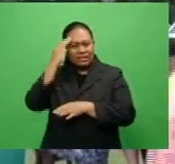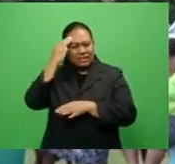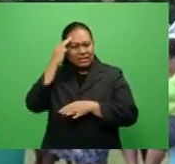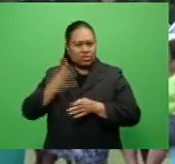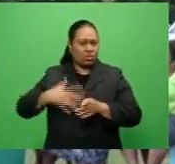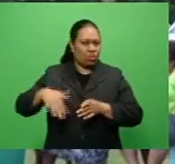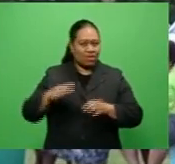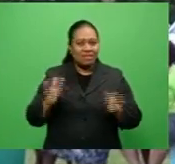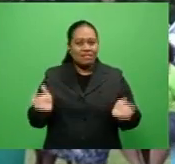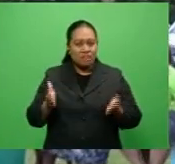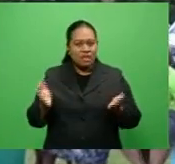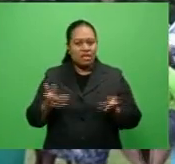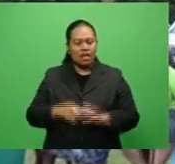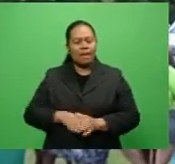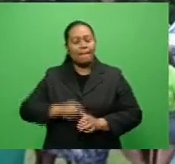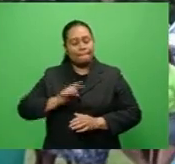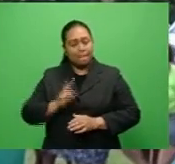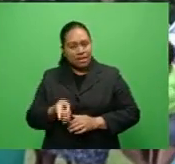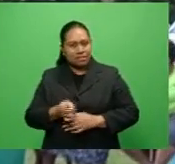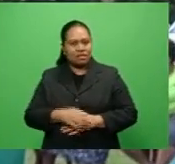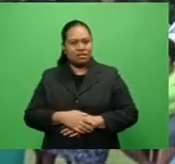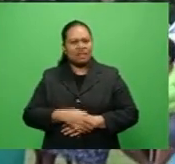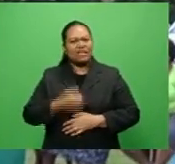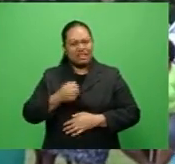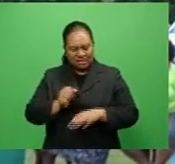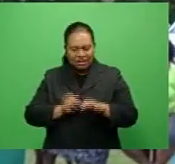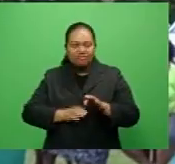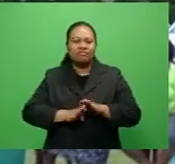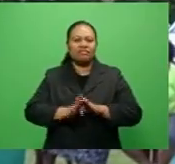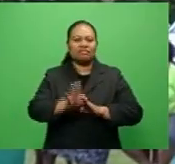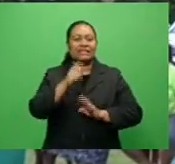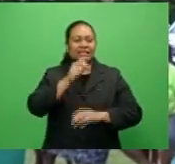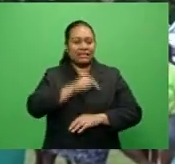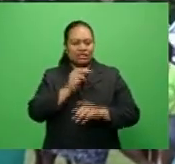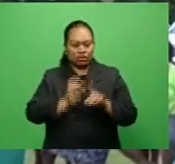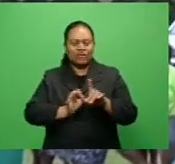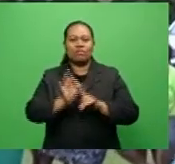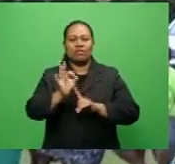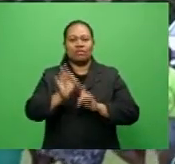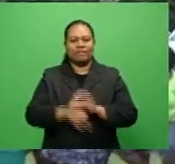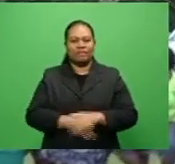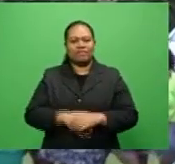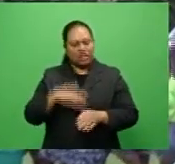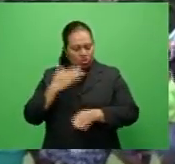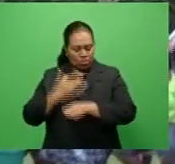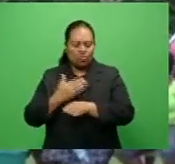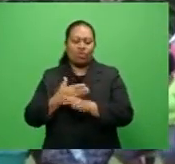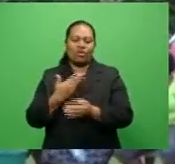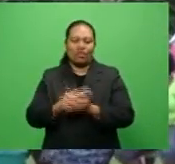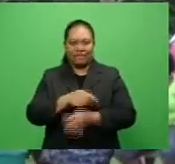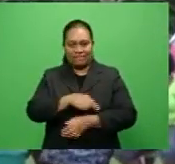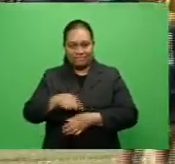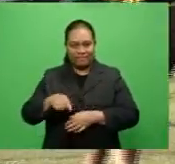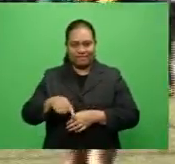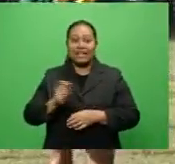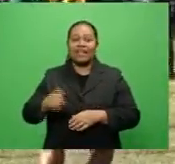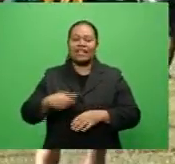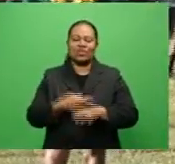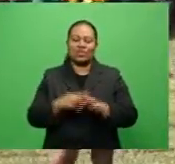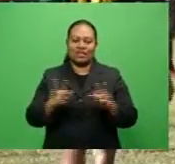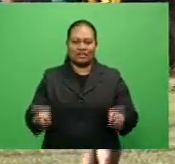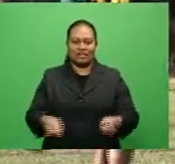players. Unfortunately, still didn't improve, and that's exactly what we're going to work on our game against Madhuata next week.